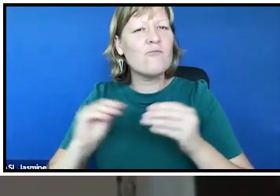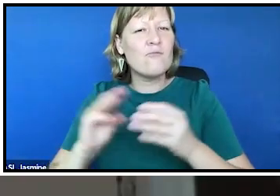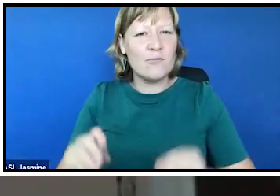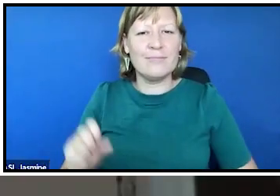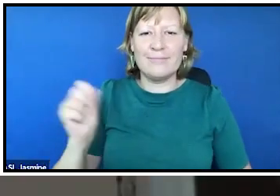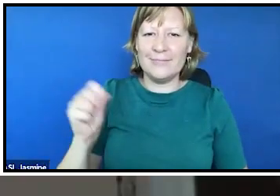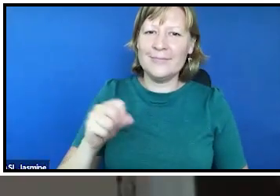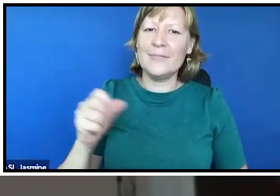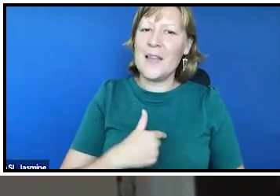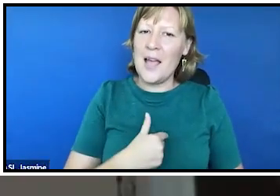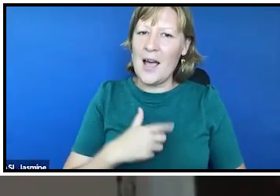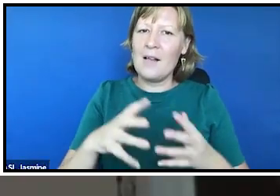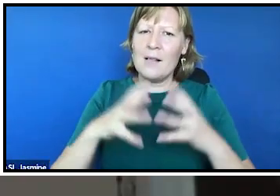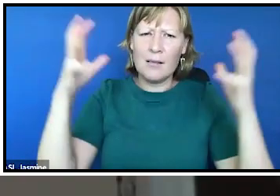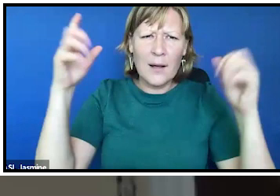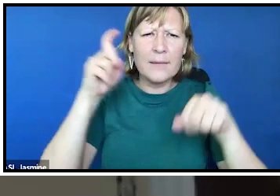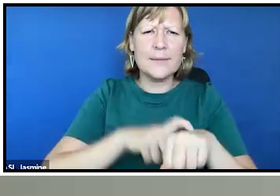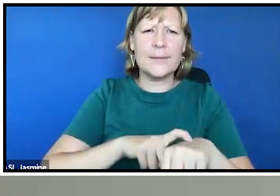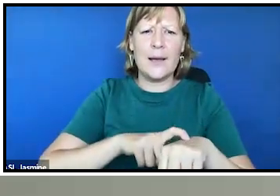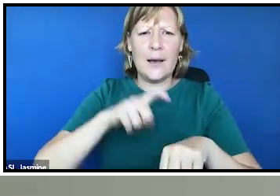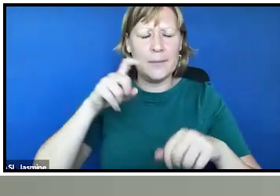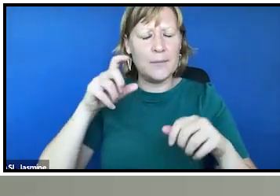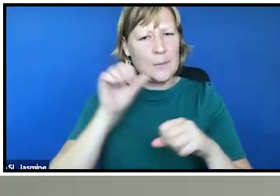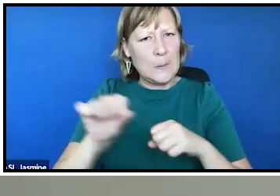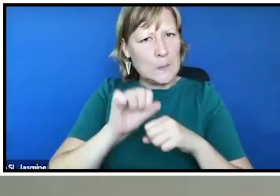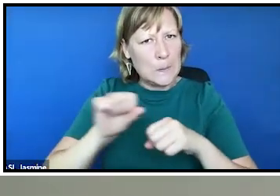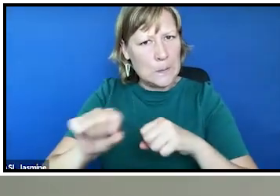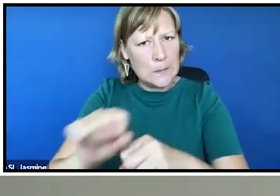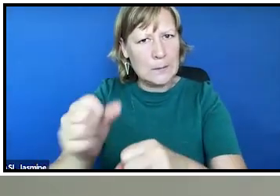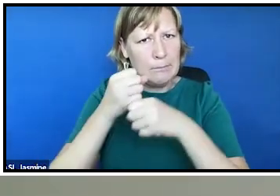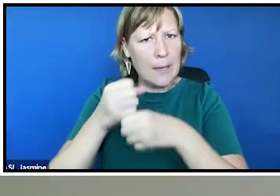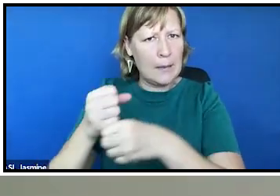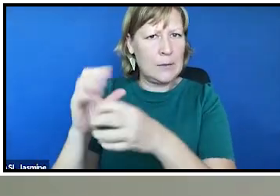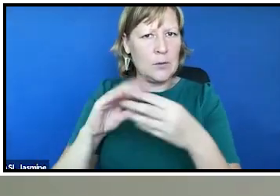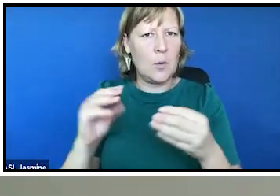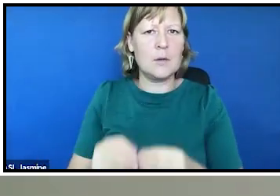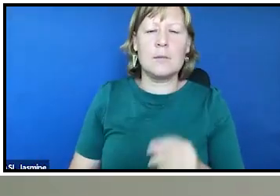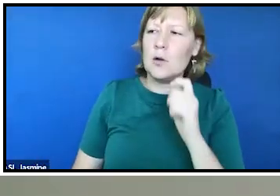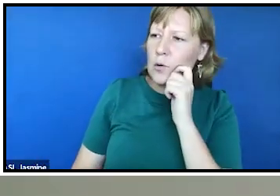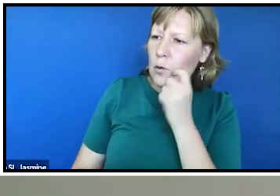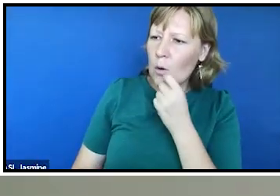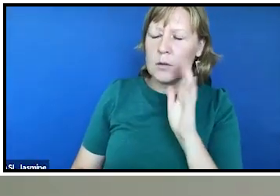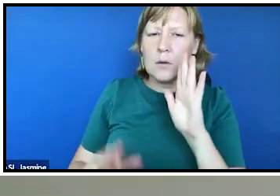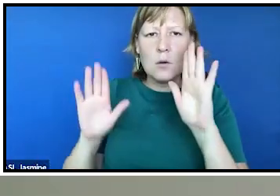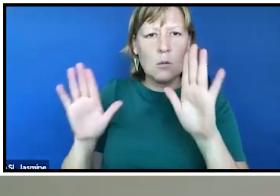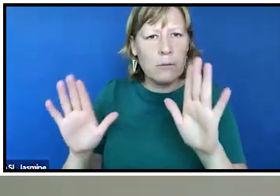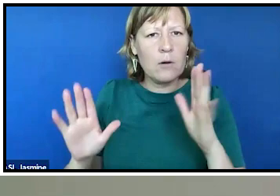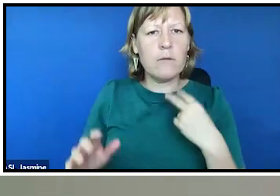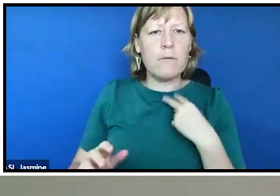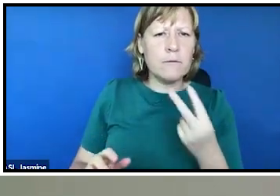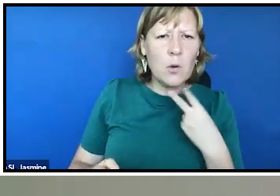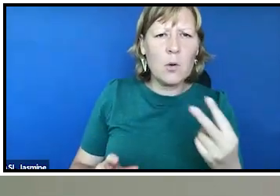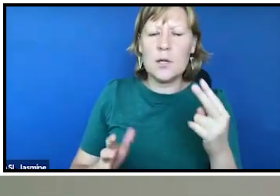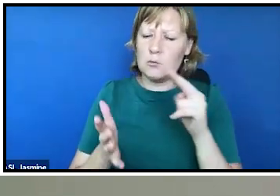It took me a lot of time. Yeah, well, you're doing really great with them because you do have an amazing voice and pace, and